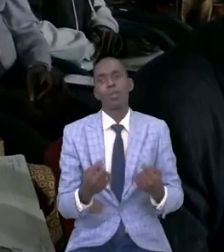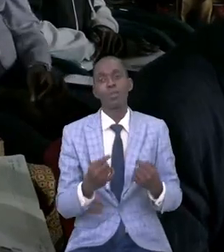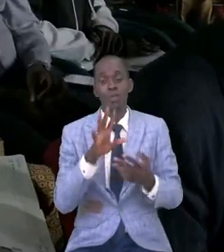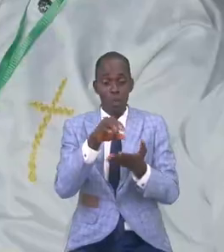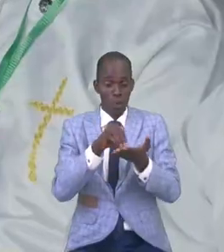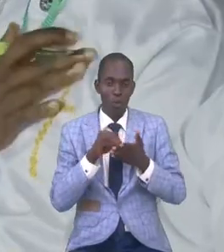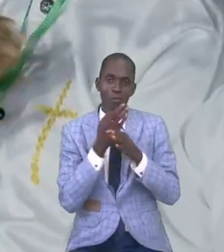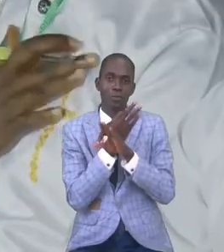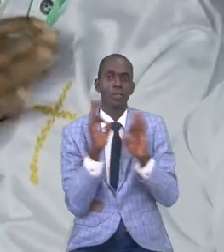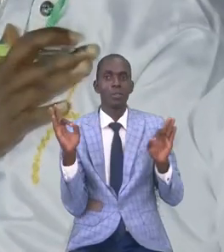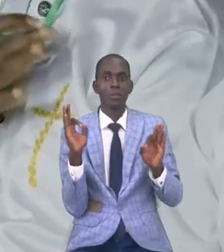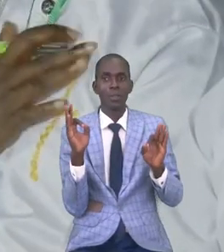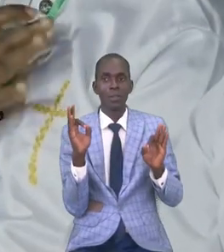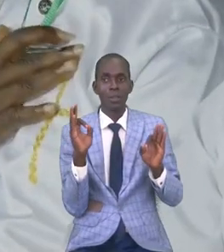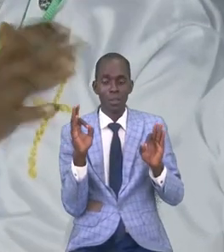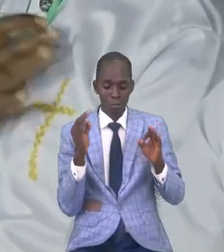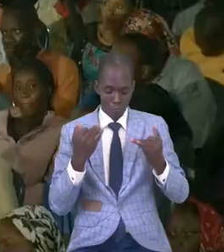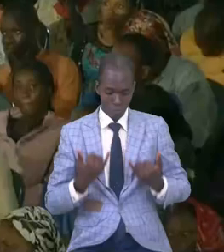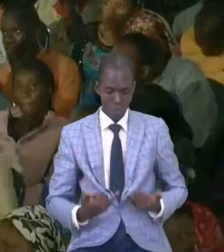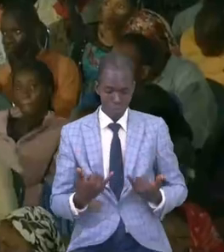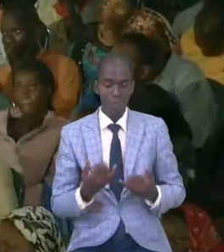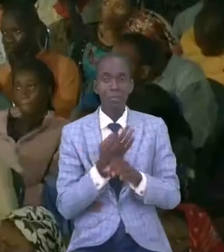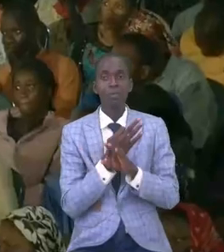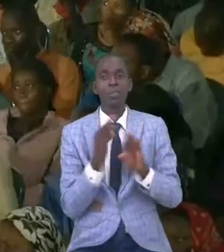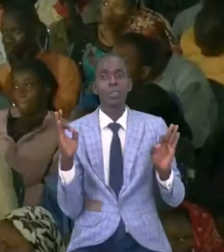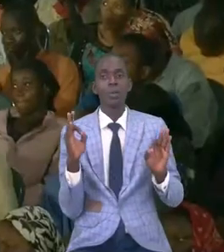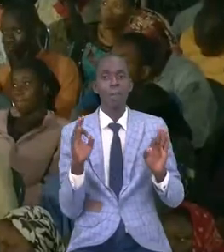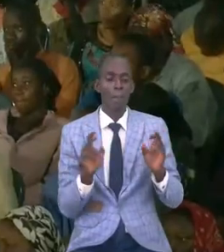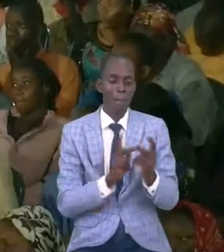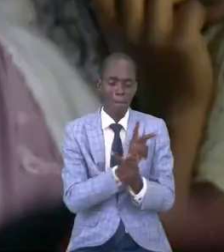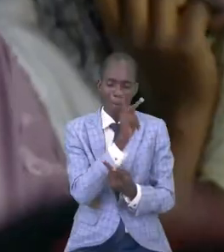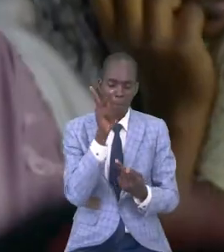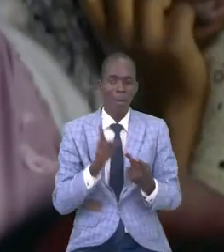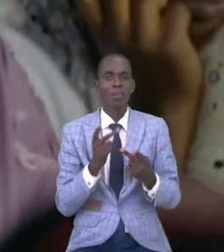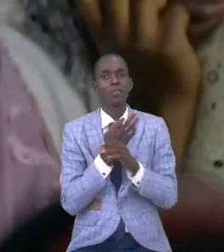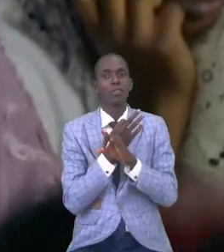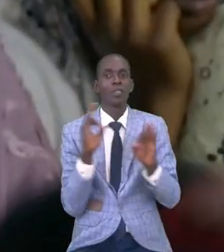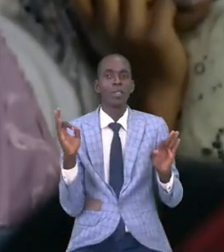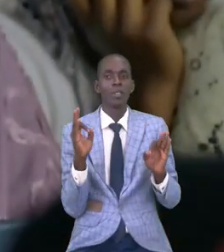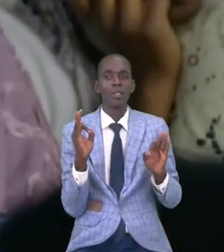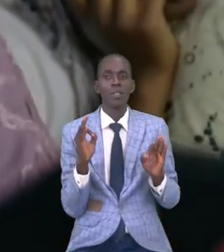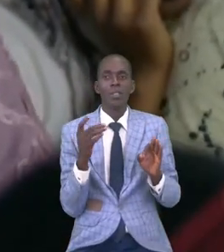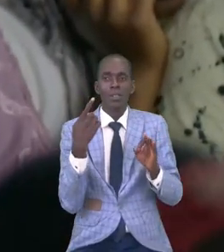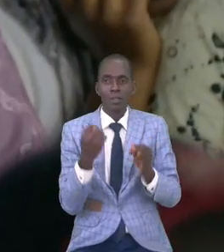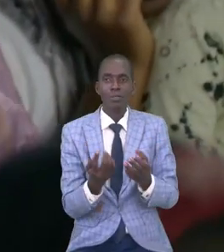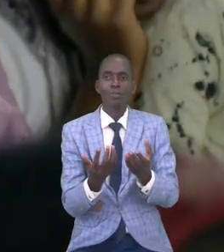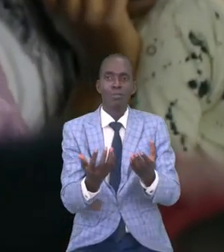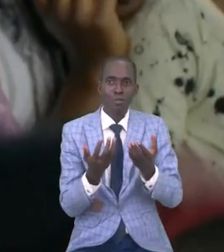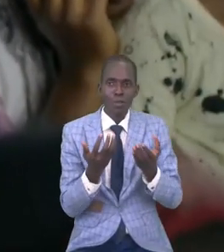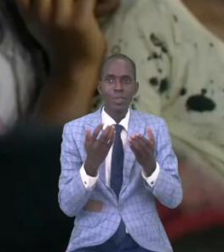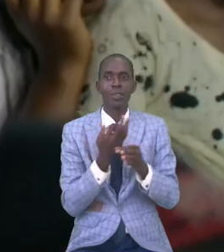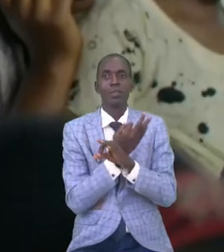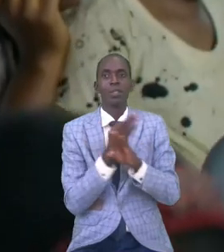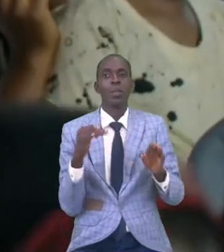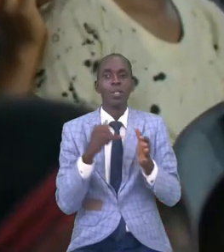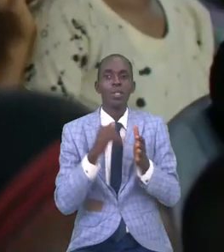freedom, present freedom, perfect freedom, desirable freedom. It